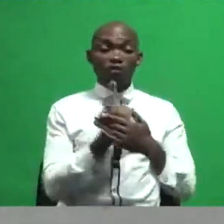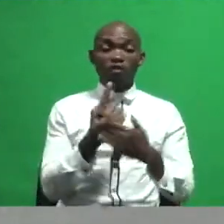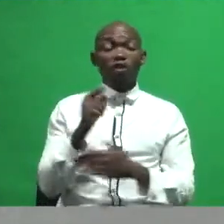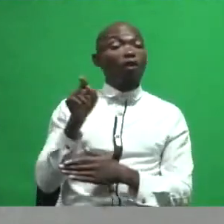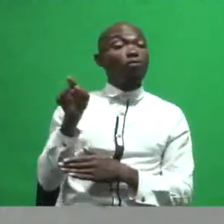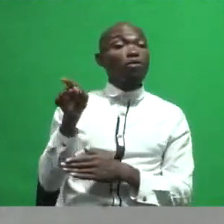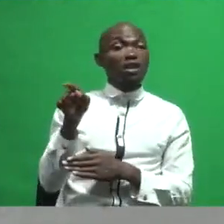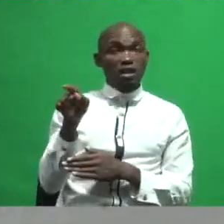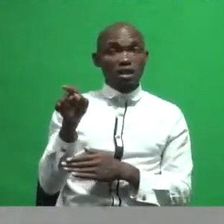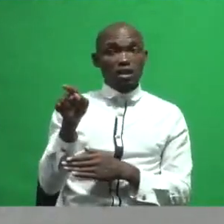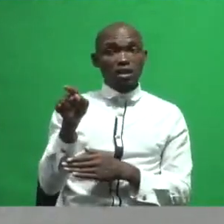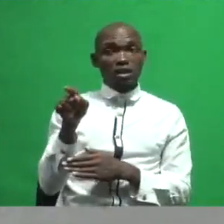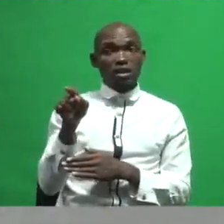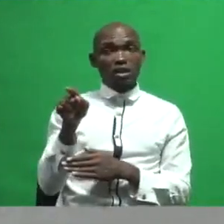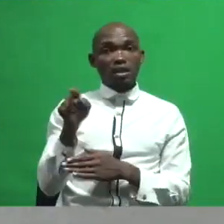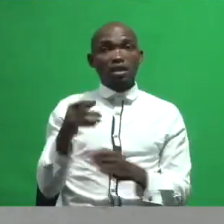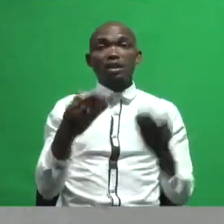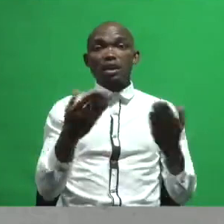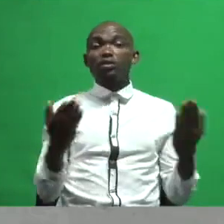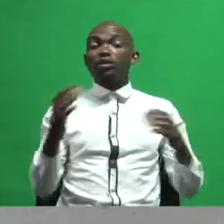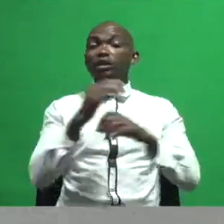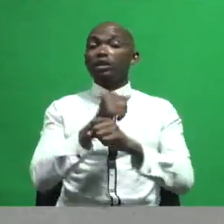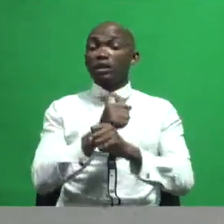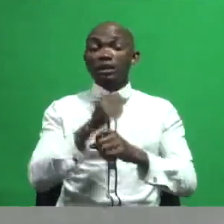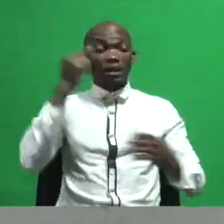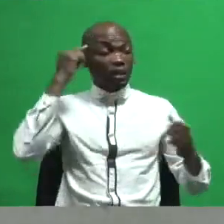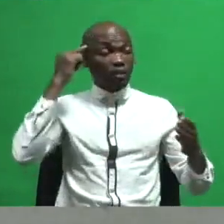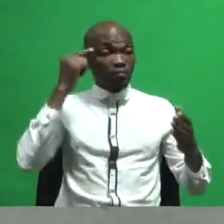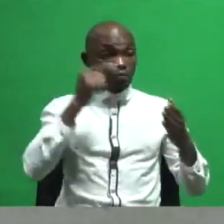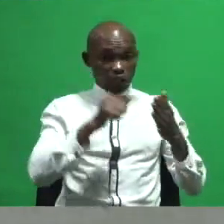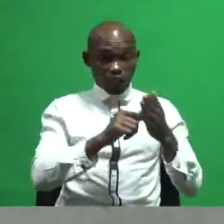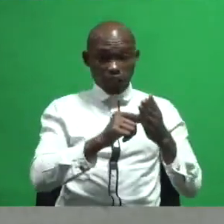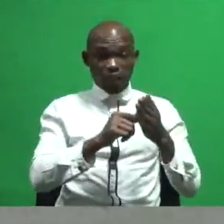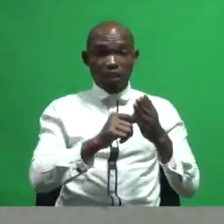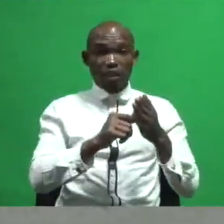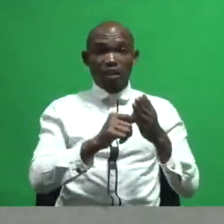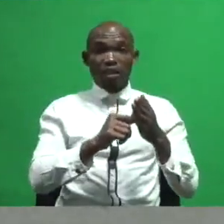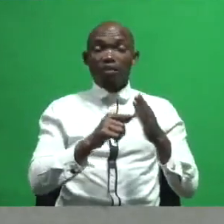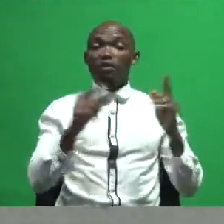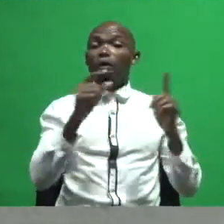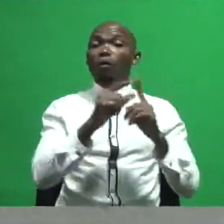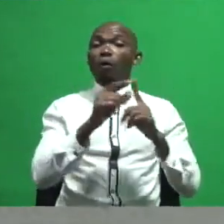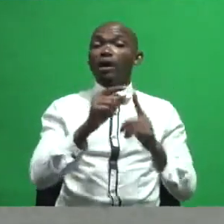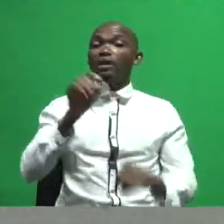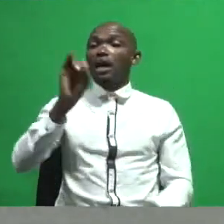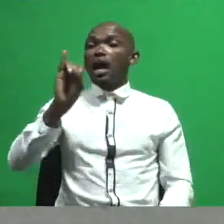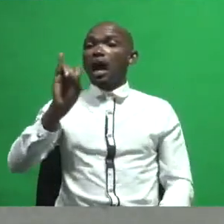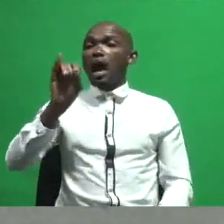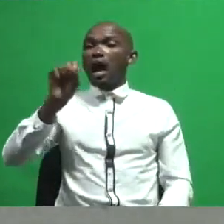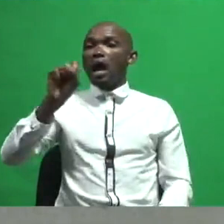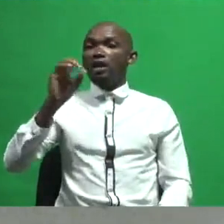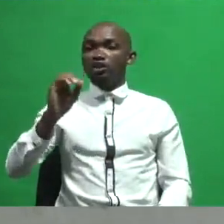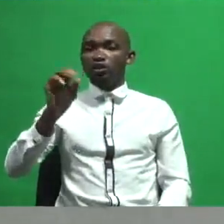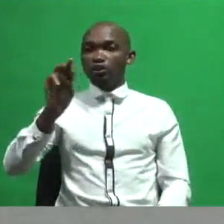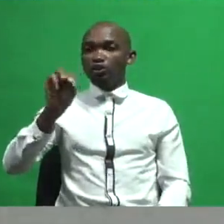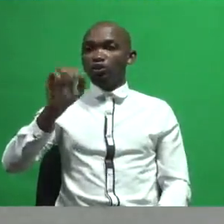from here now, we can get the meaning of the word isomer. We